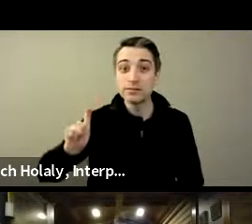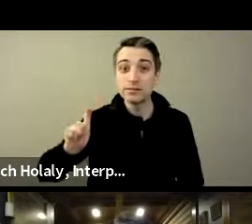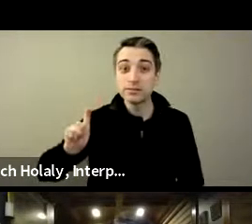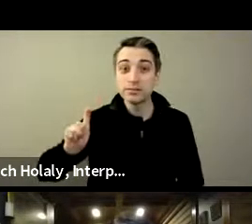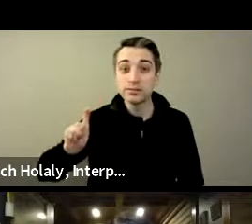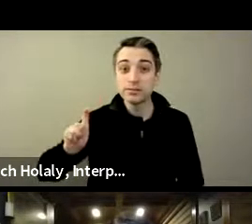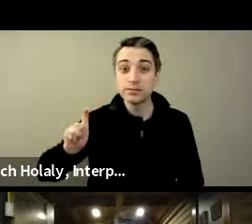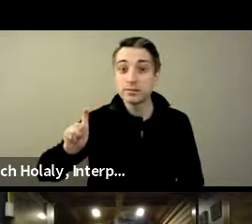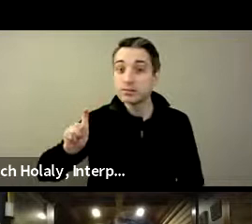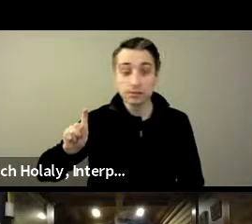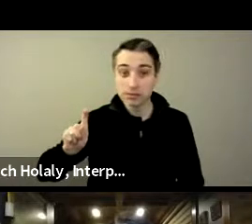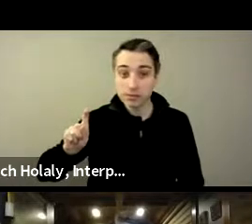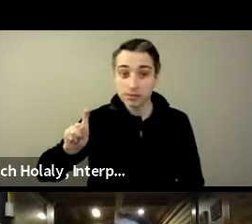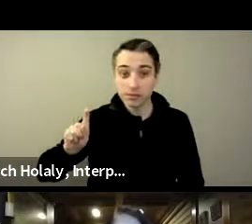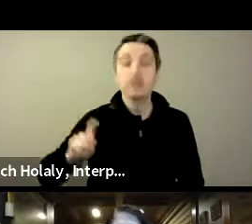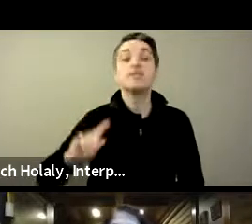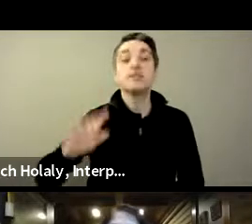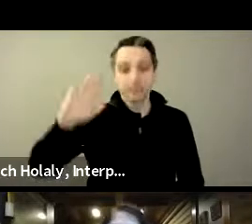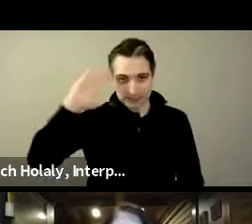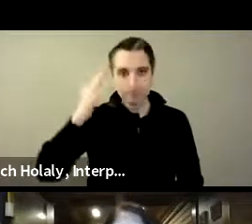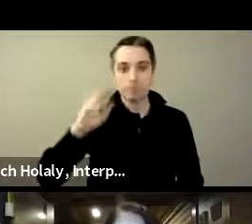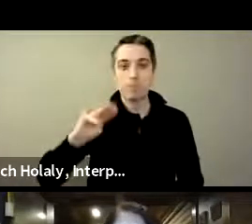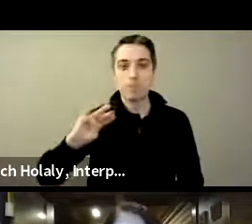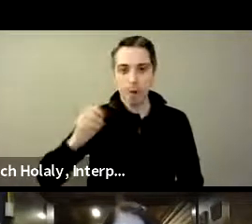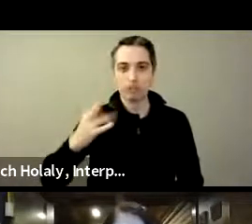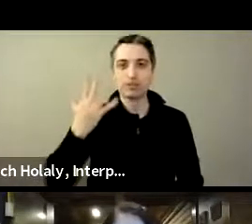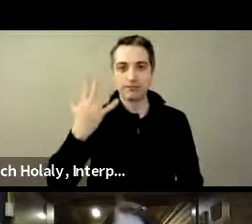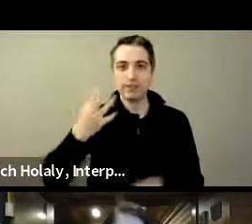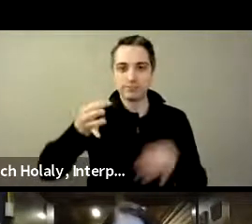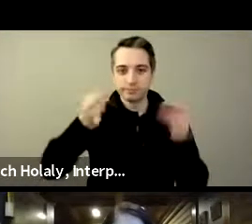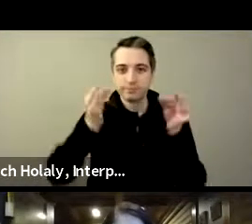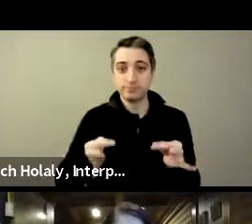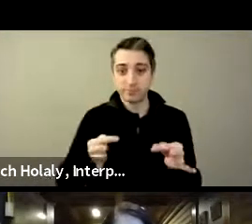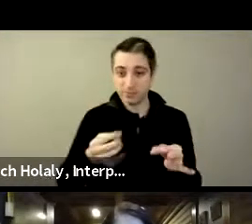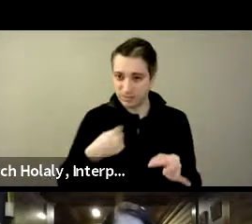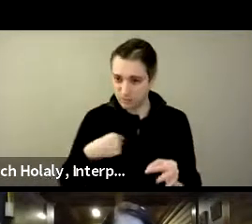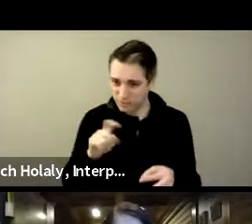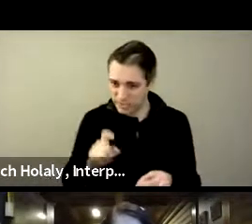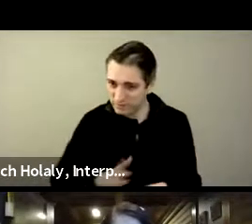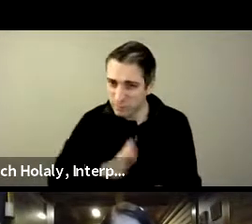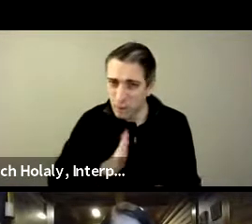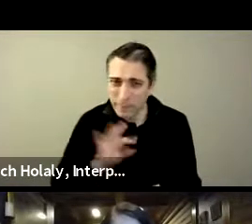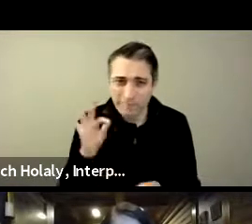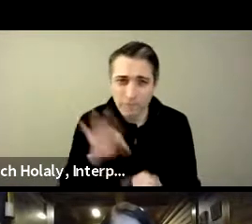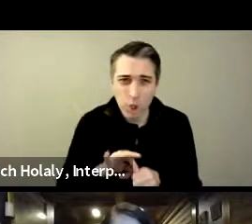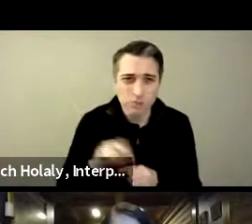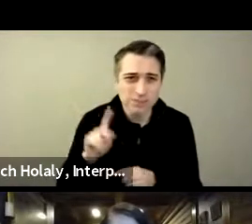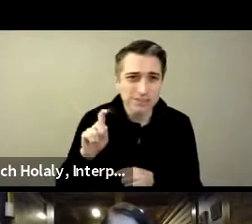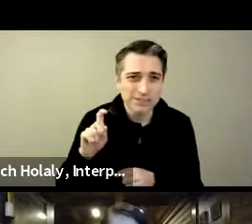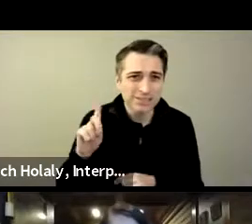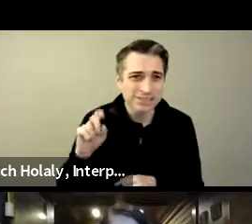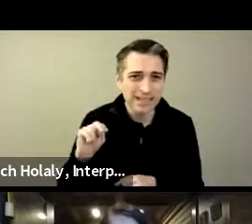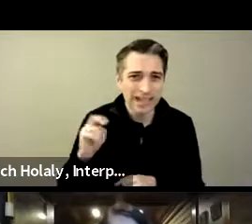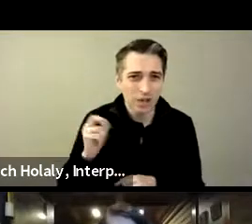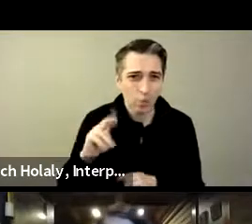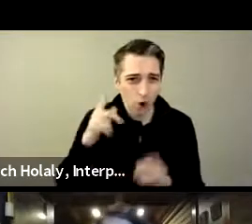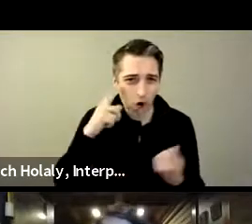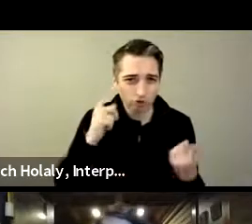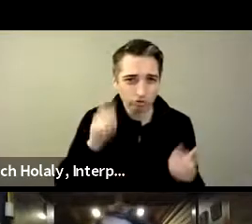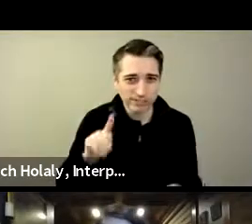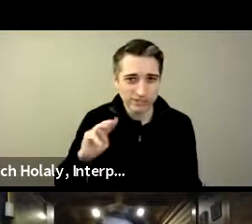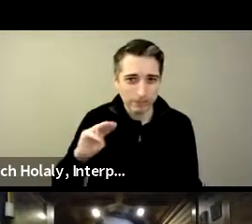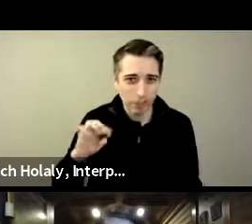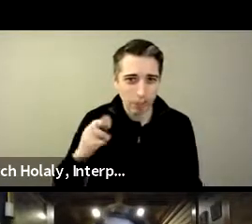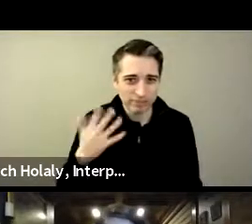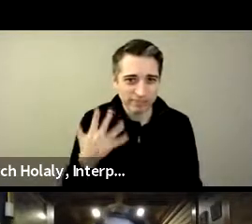Okay, so it looks like March 5th it is. I don't know, do we need to actually do a formal vote on that, Dan, or can we just agree that March 5th will